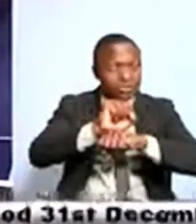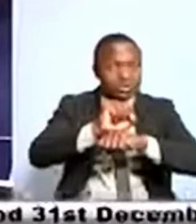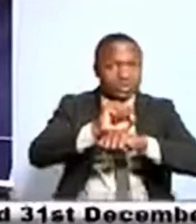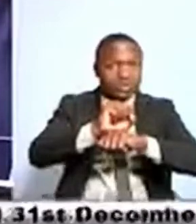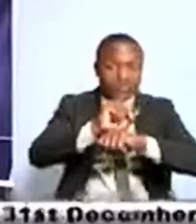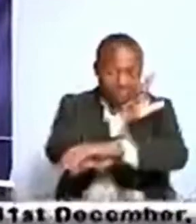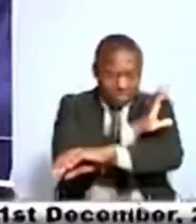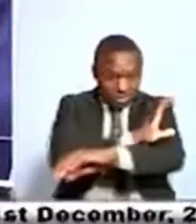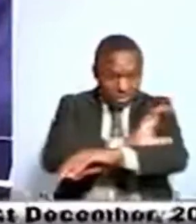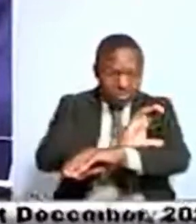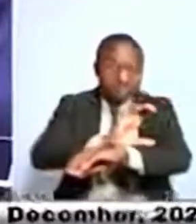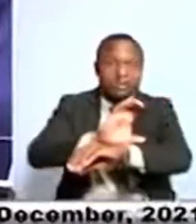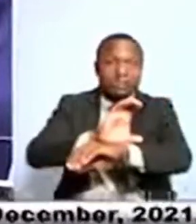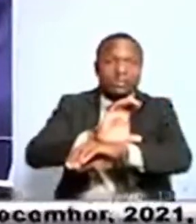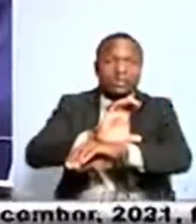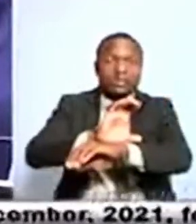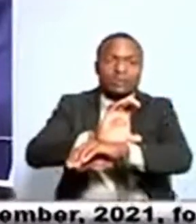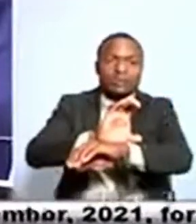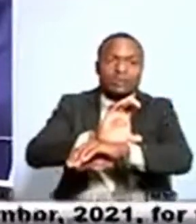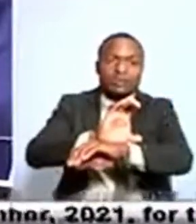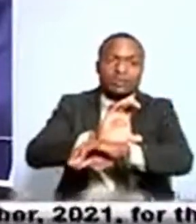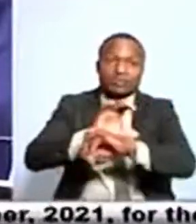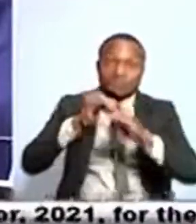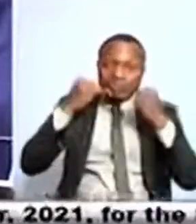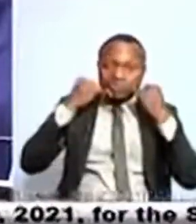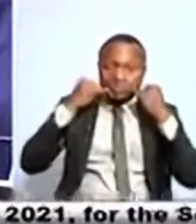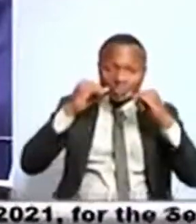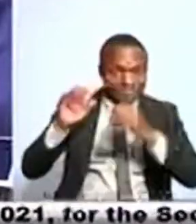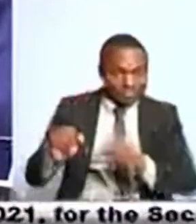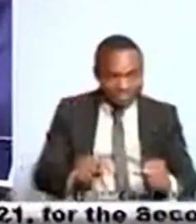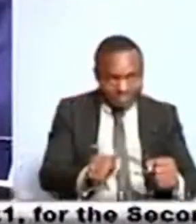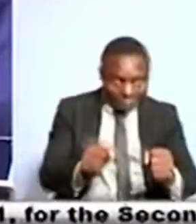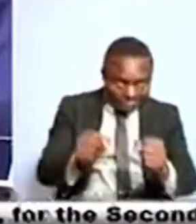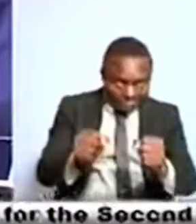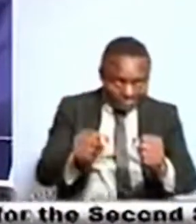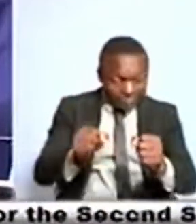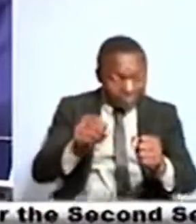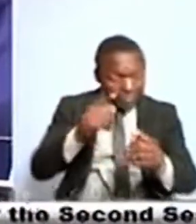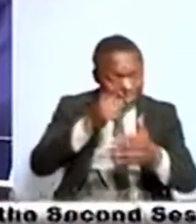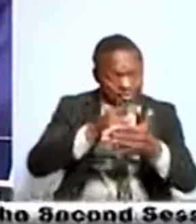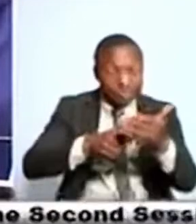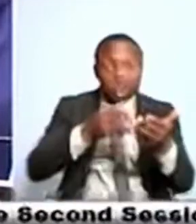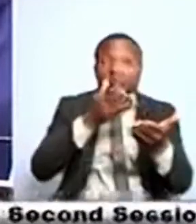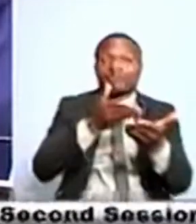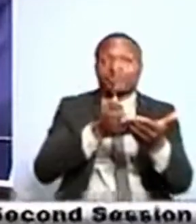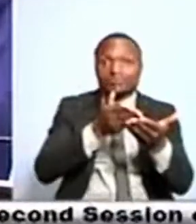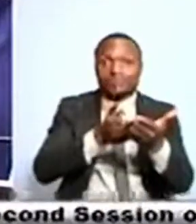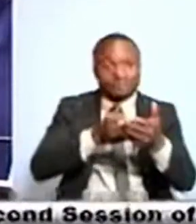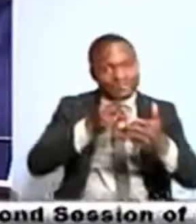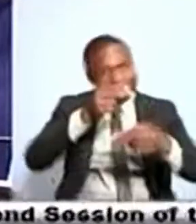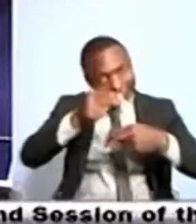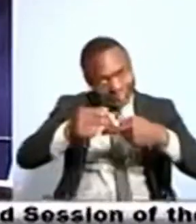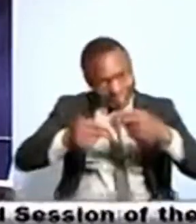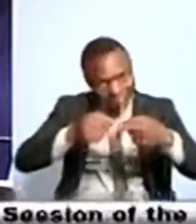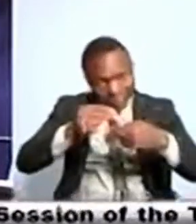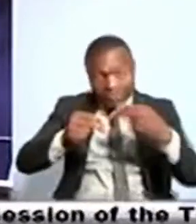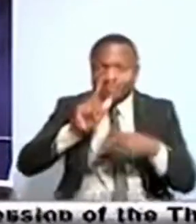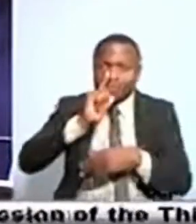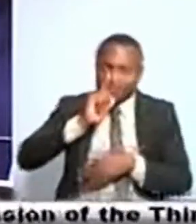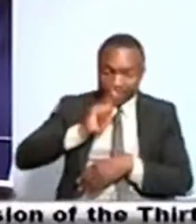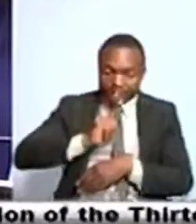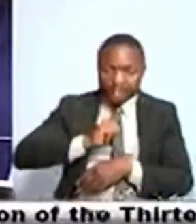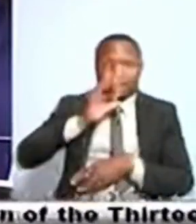electronic invoicing system. And what this simply means, Madam